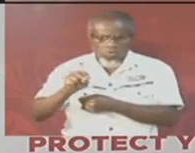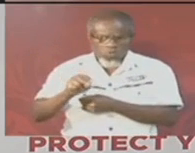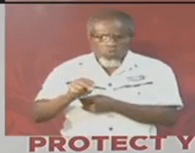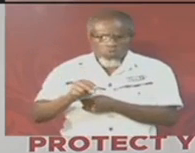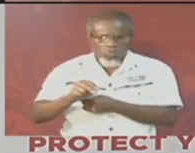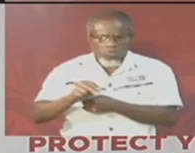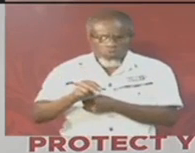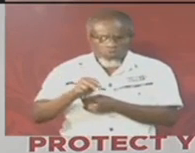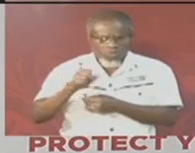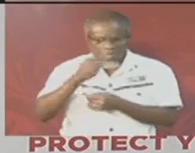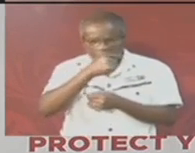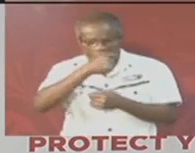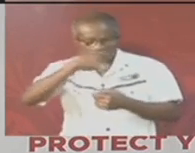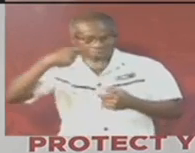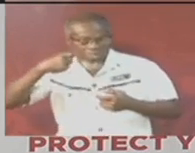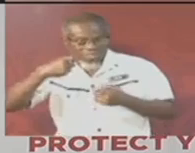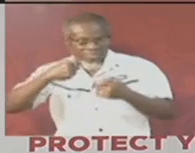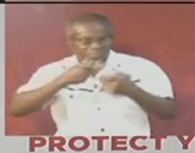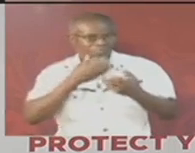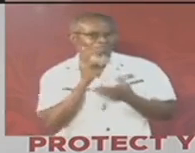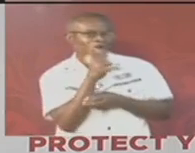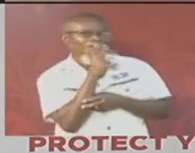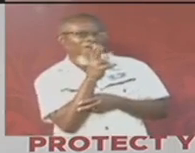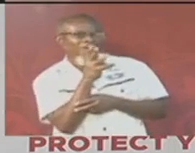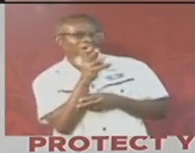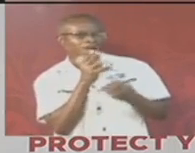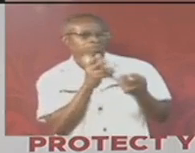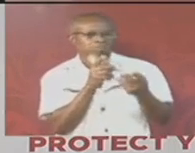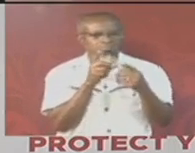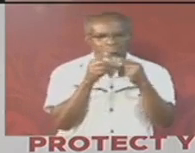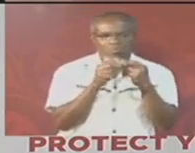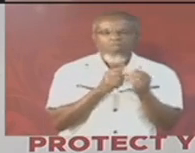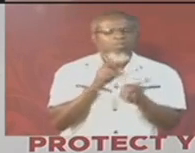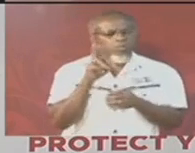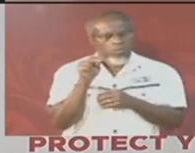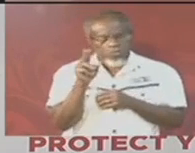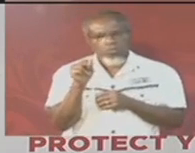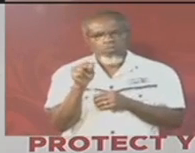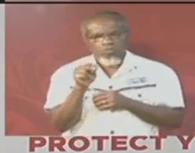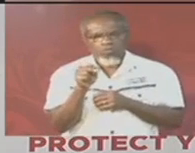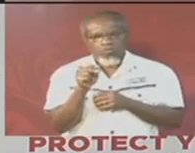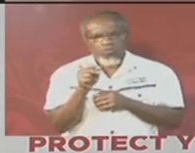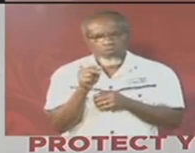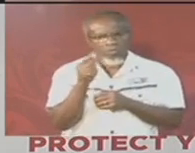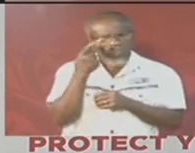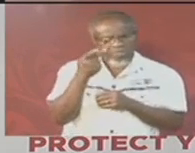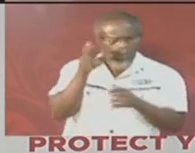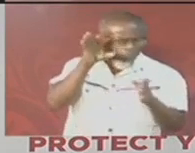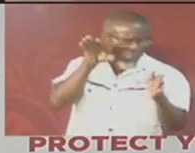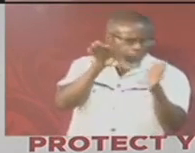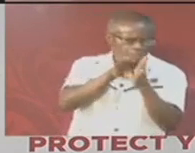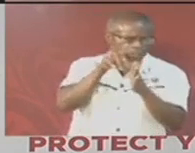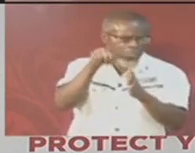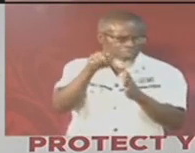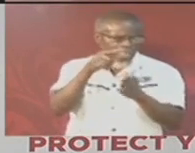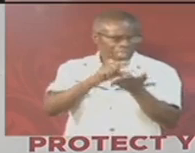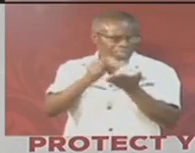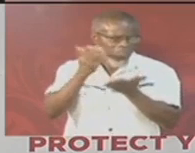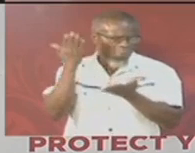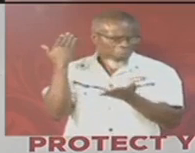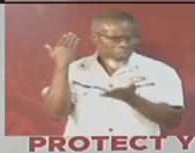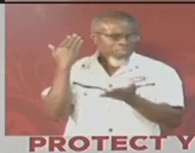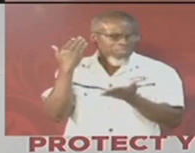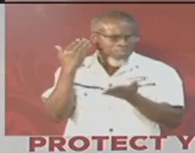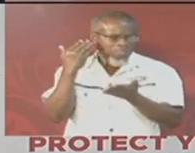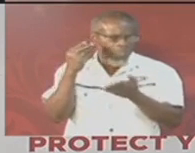to each other. Please, there was a photograph, I believe, outside a bar on the Newsday, front of the Newsday last week,